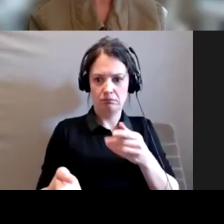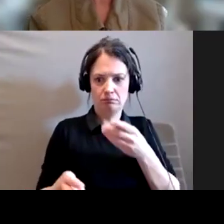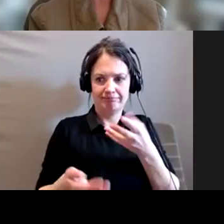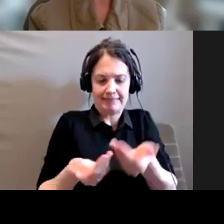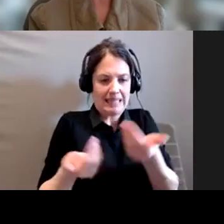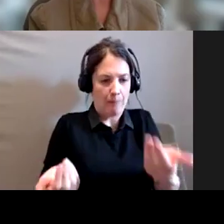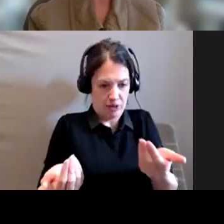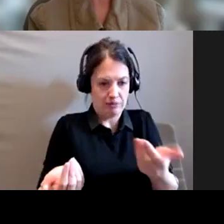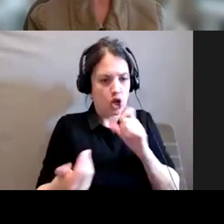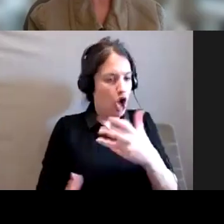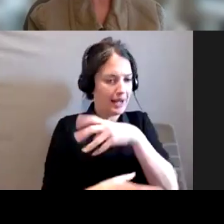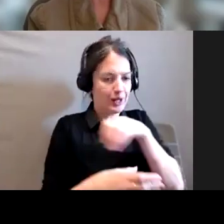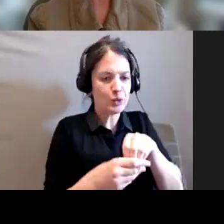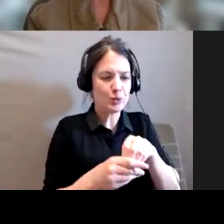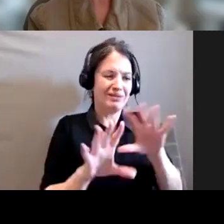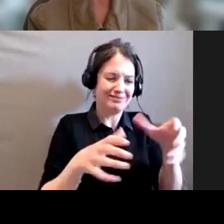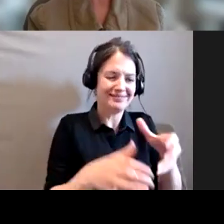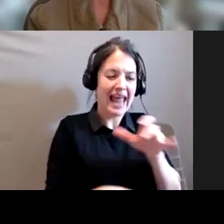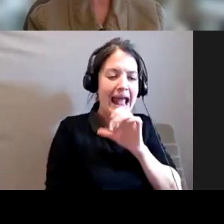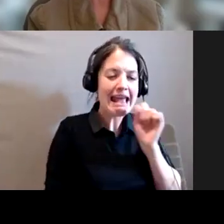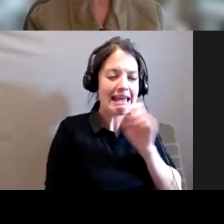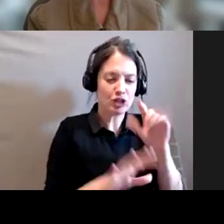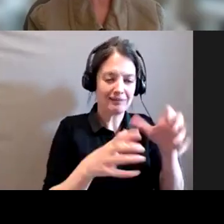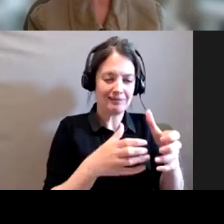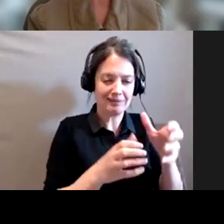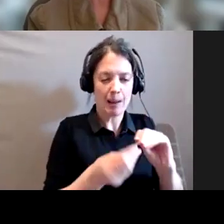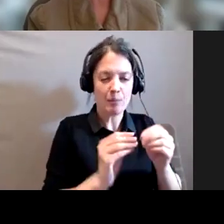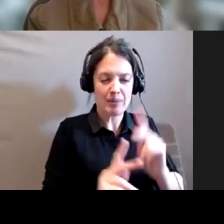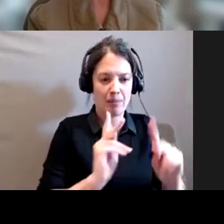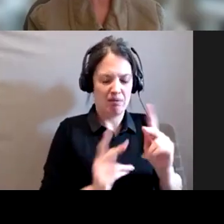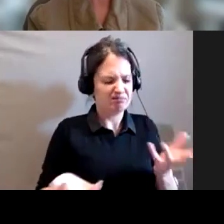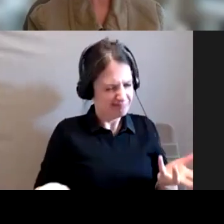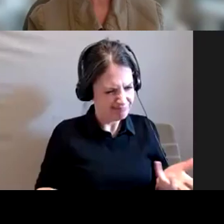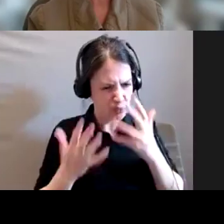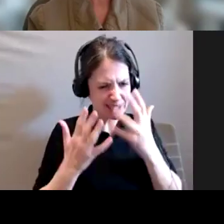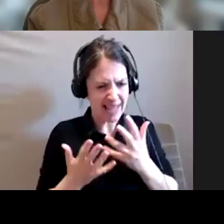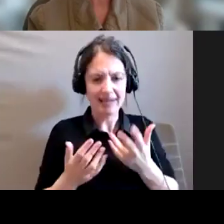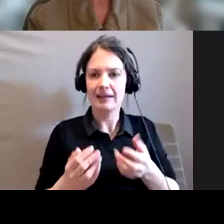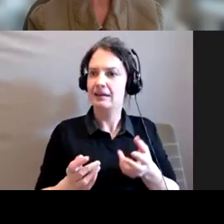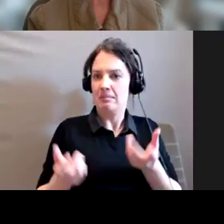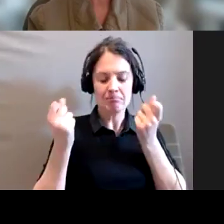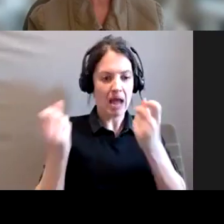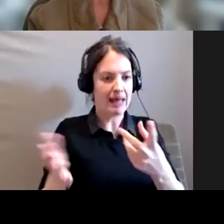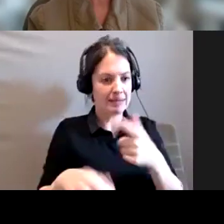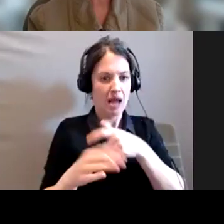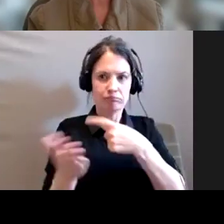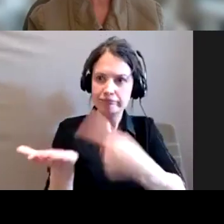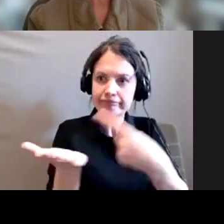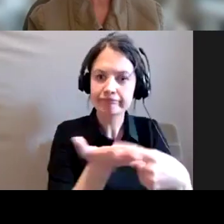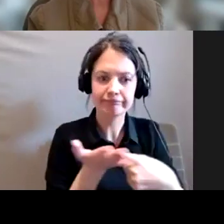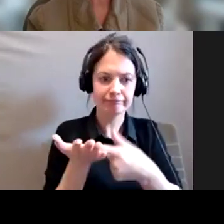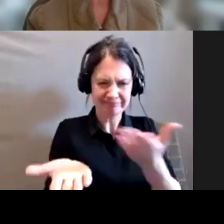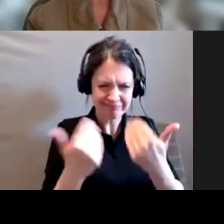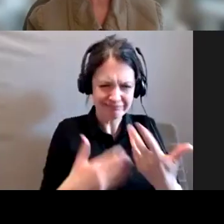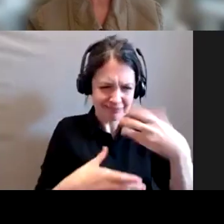aging. I think that's another thing that we see very often, despite many conversations we've tried to have to bridge